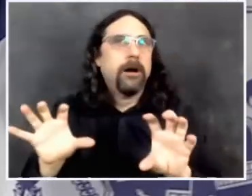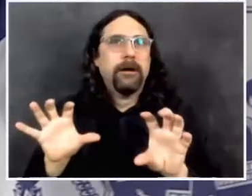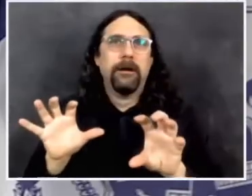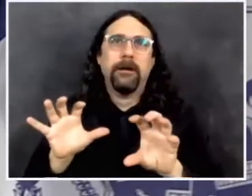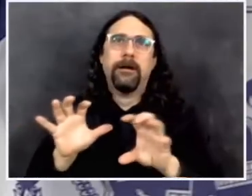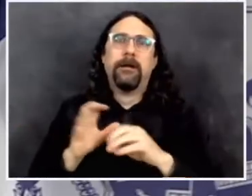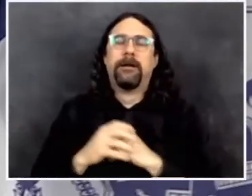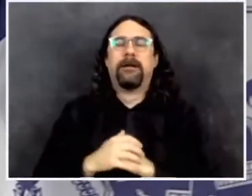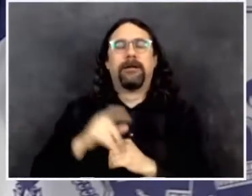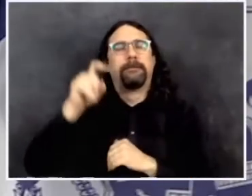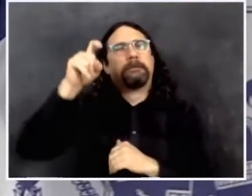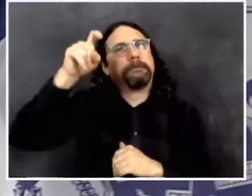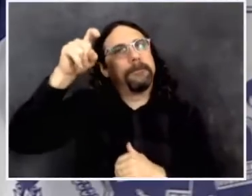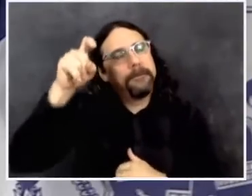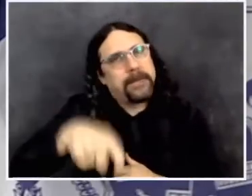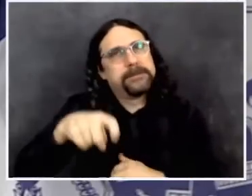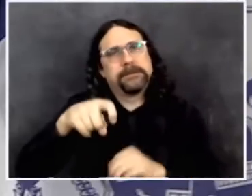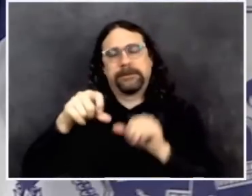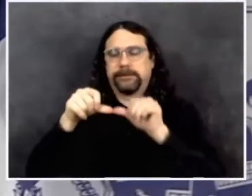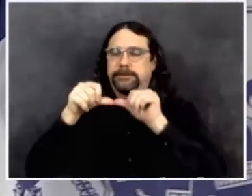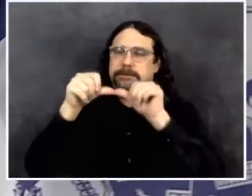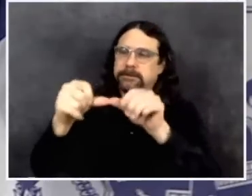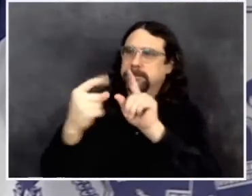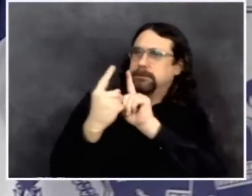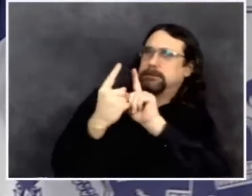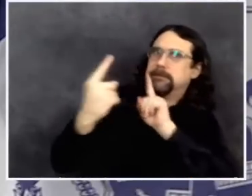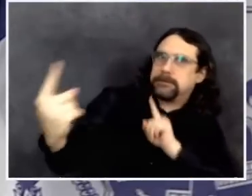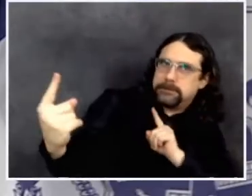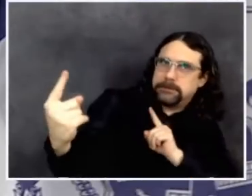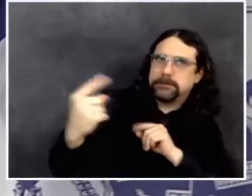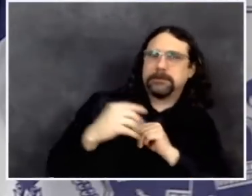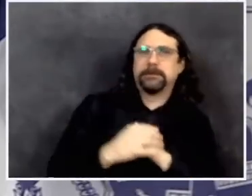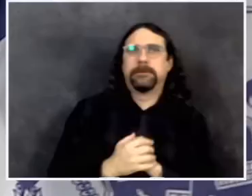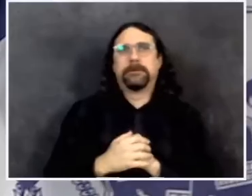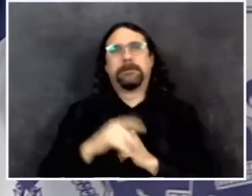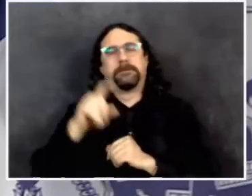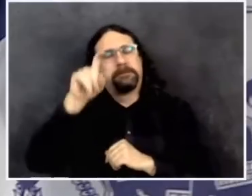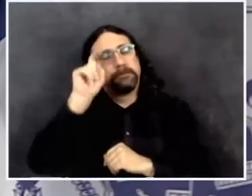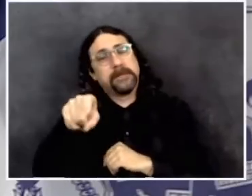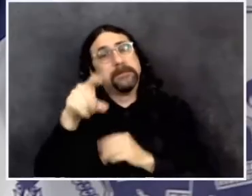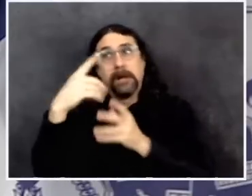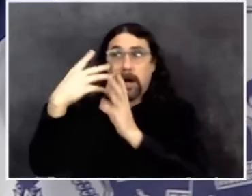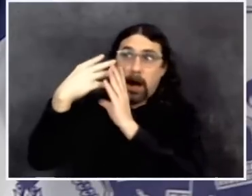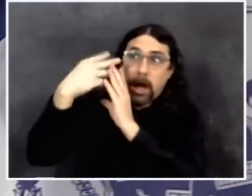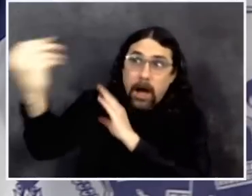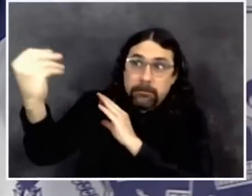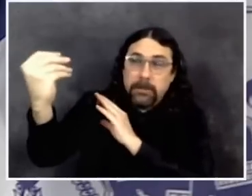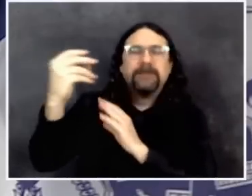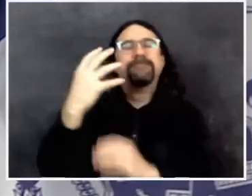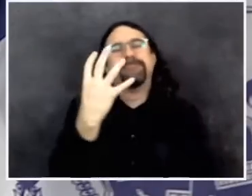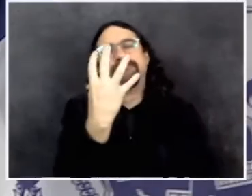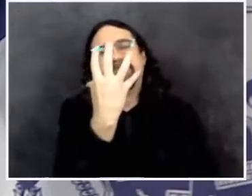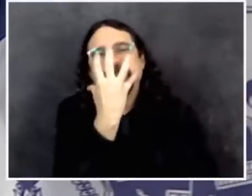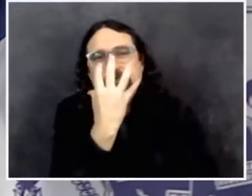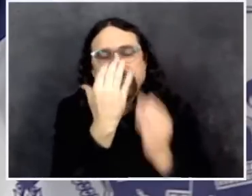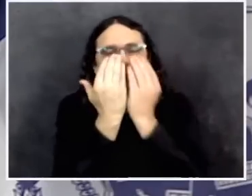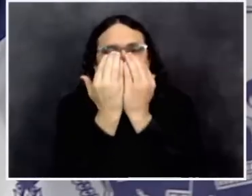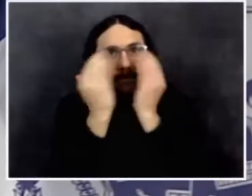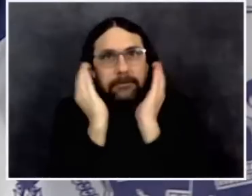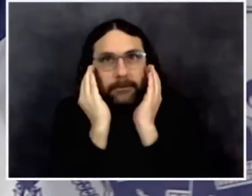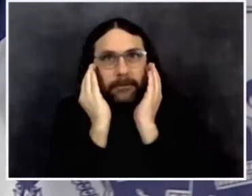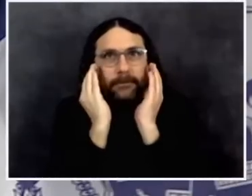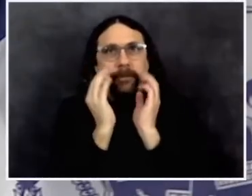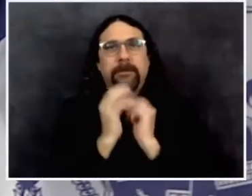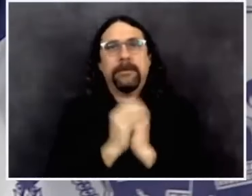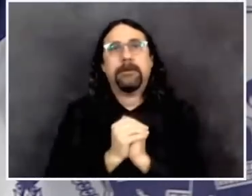and then get back indoors. And we're going to fight together to get through this. Now remember, when you do that, when